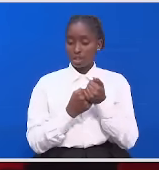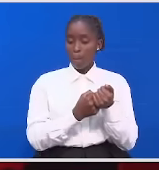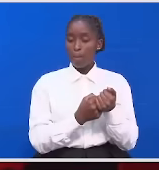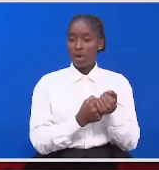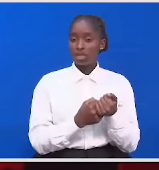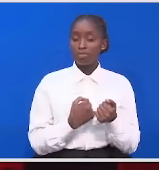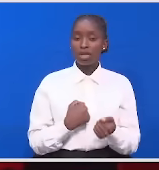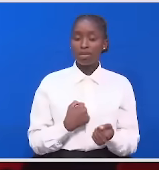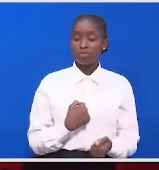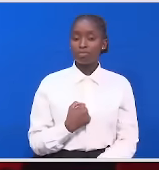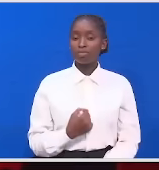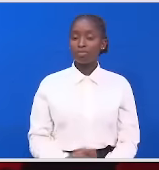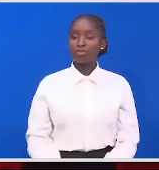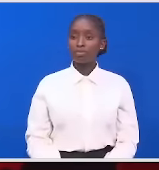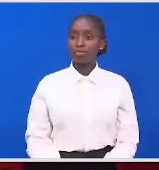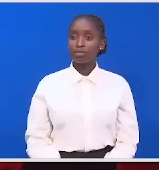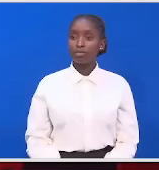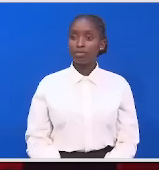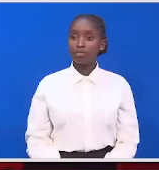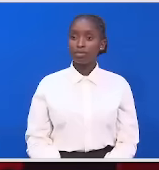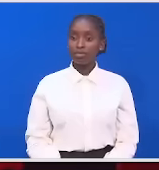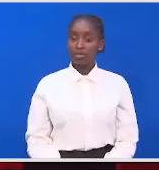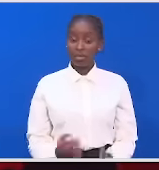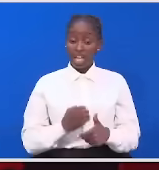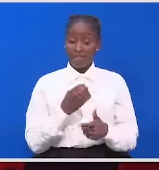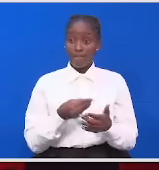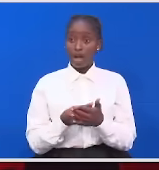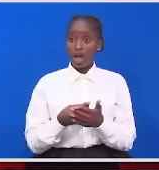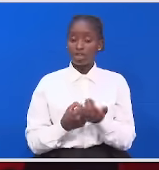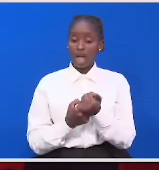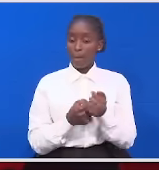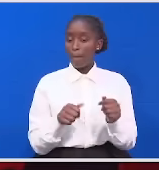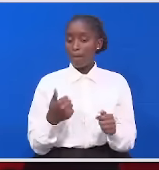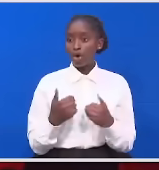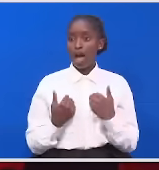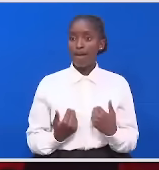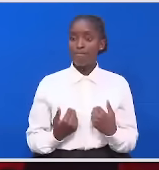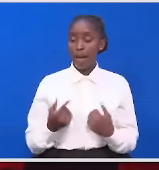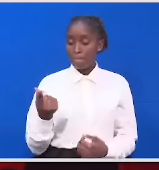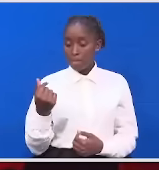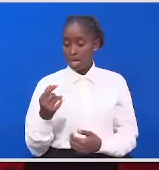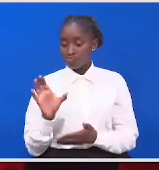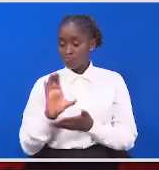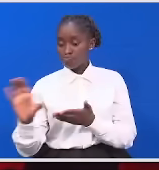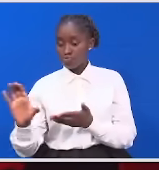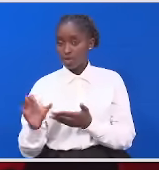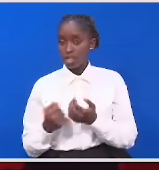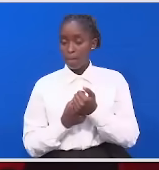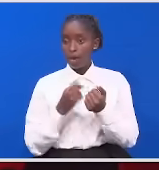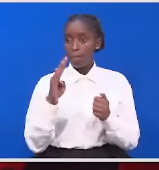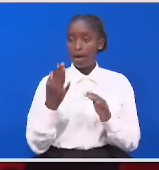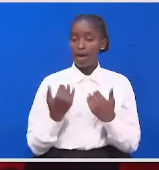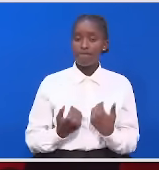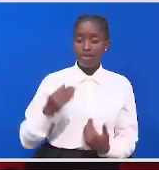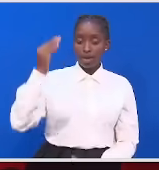support. In fact, even the financial support have been given in even money to support my medication journey.